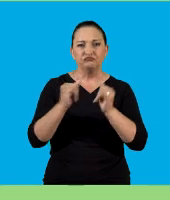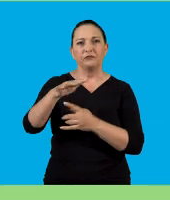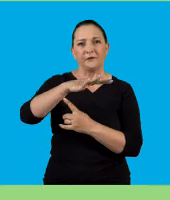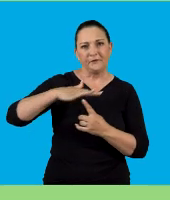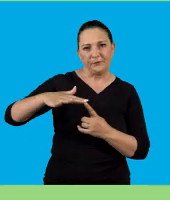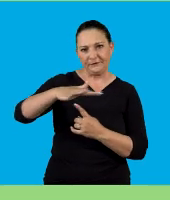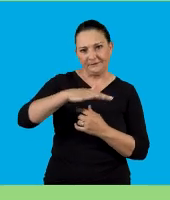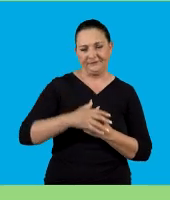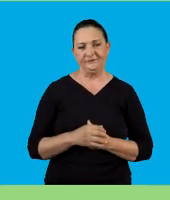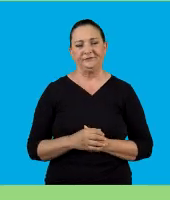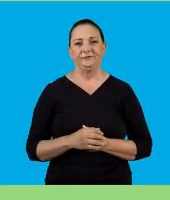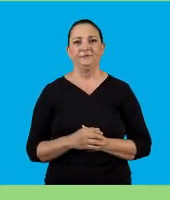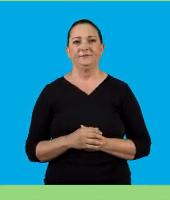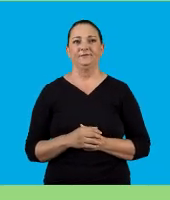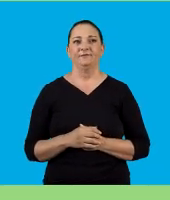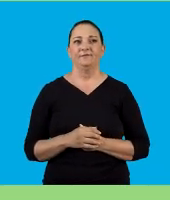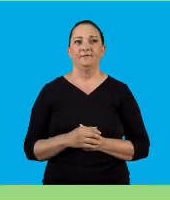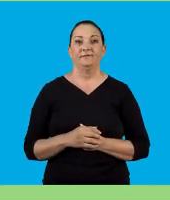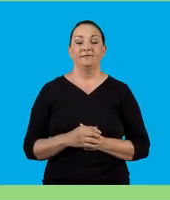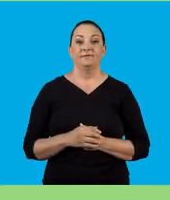its environment.